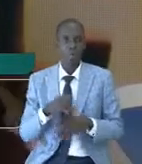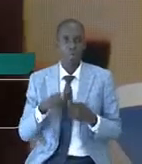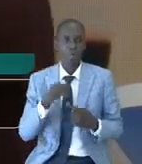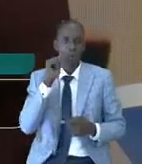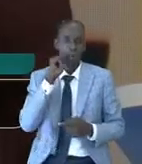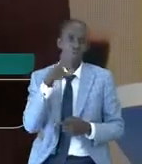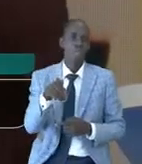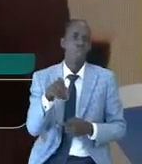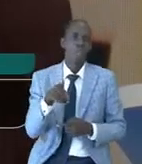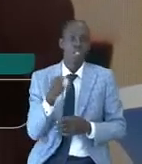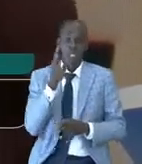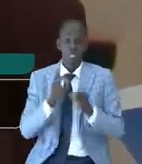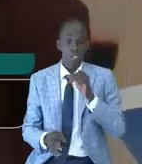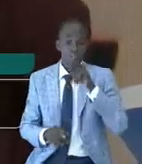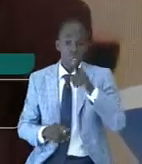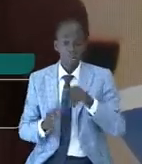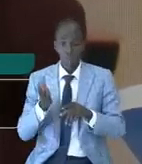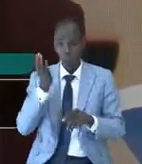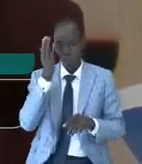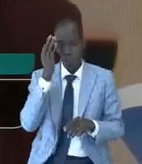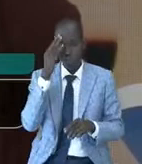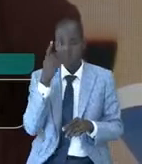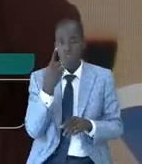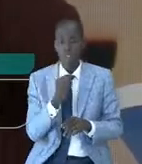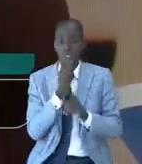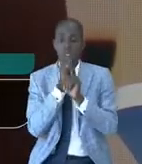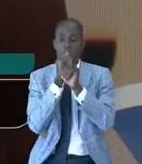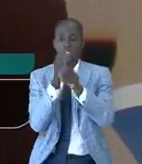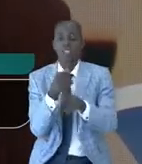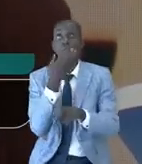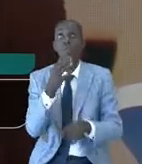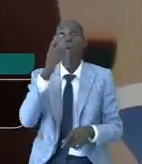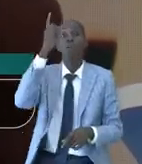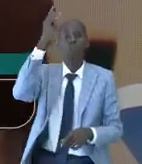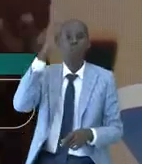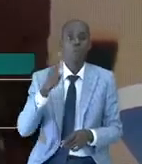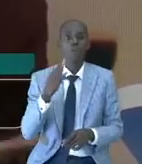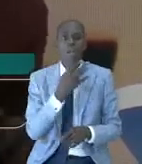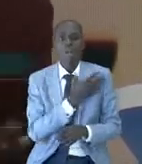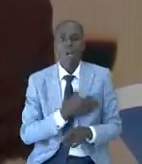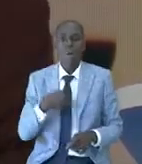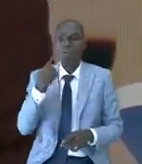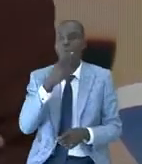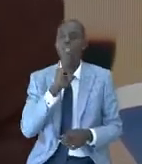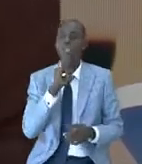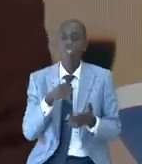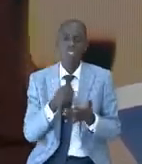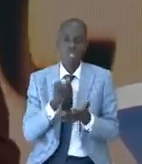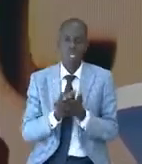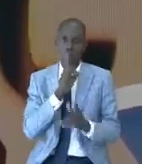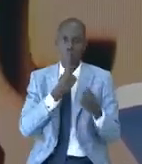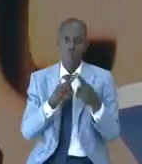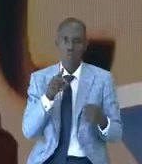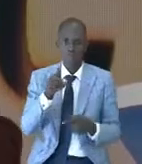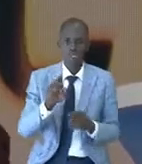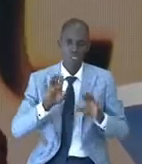if thou knewest the gift of God, and who it is that said to thee, give me